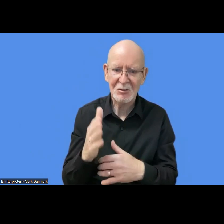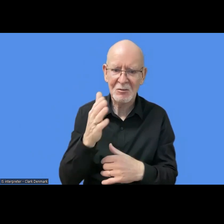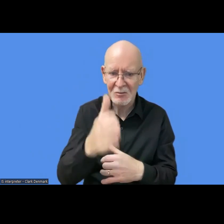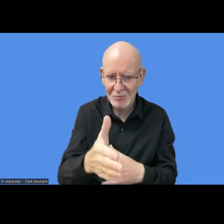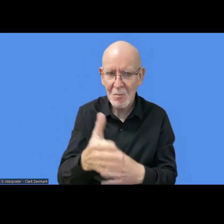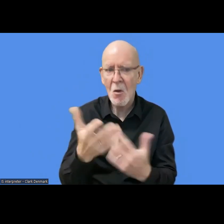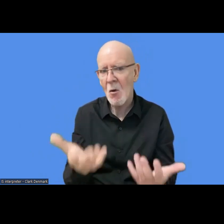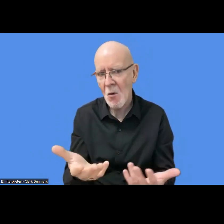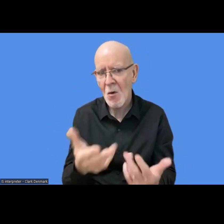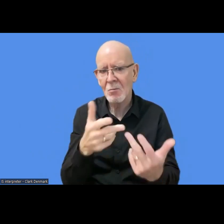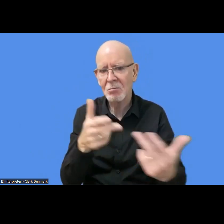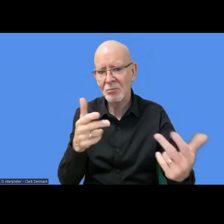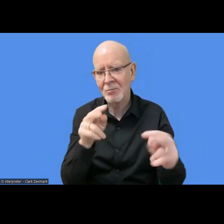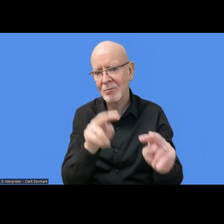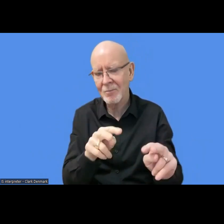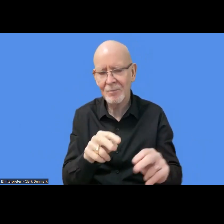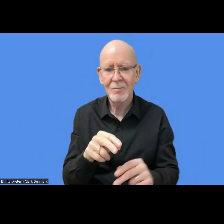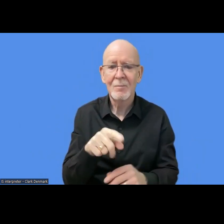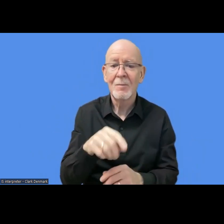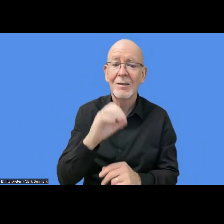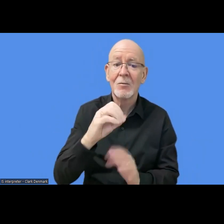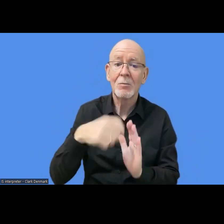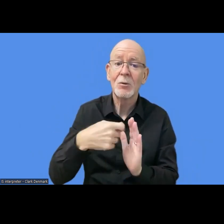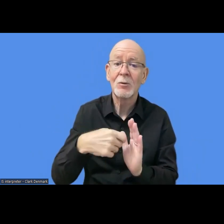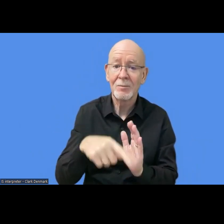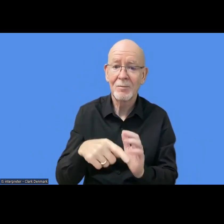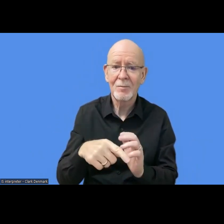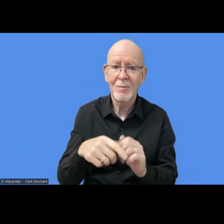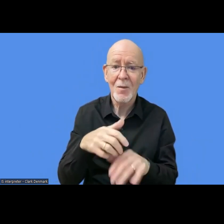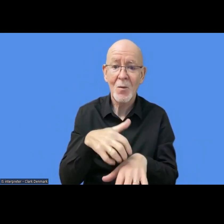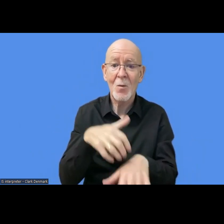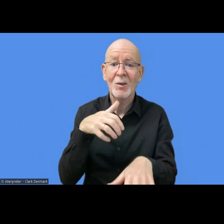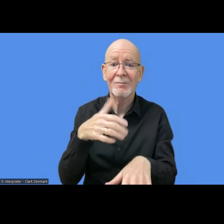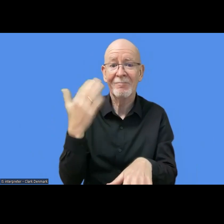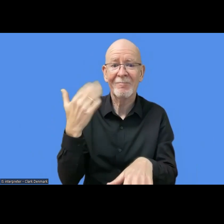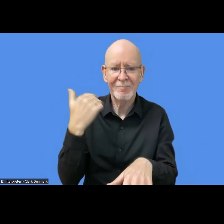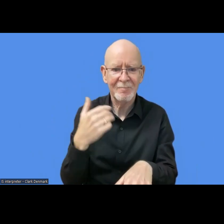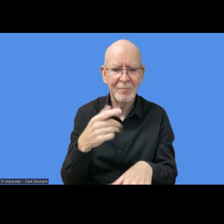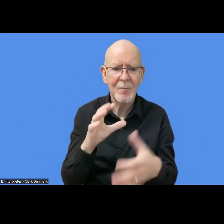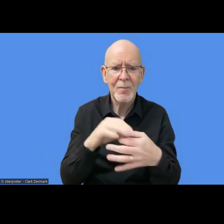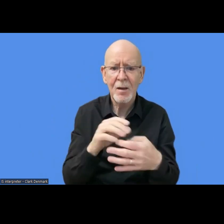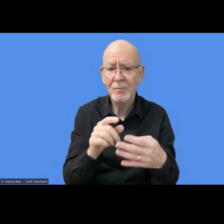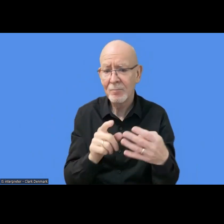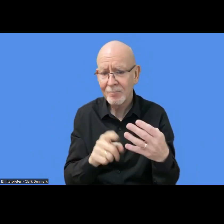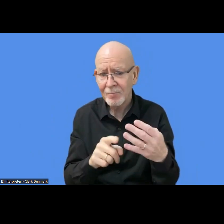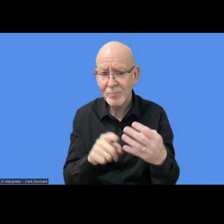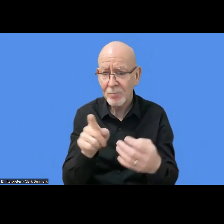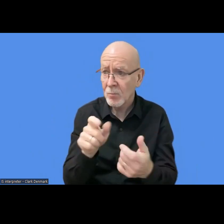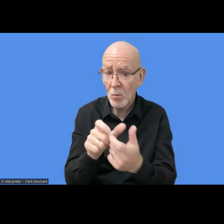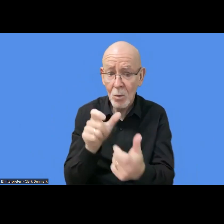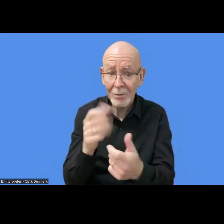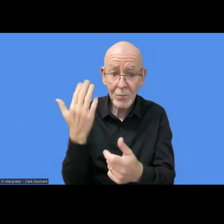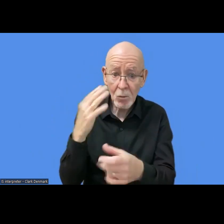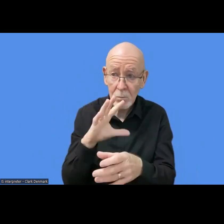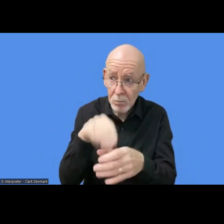disability inclusion or accessibility events at global or regional level since 2021, we see that those who responded